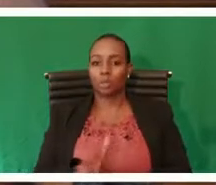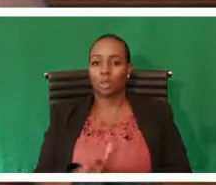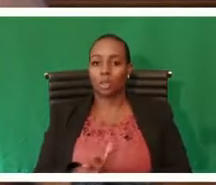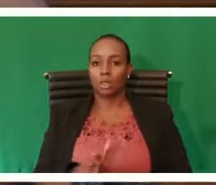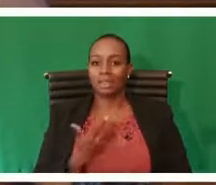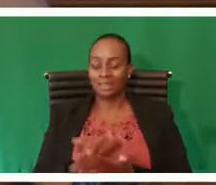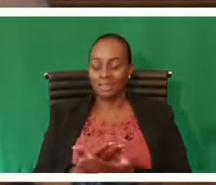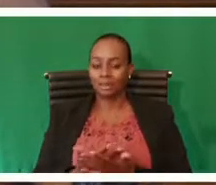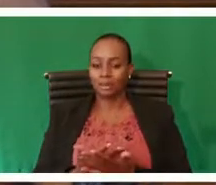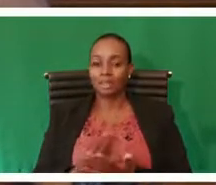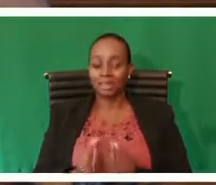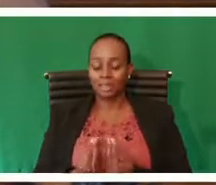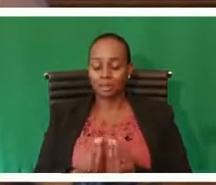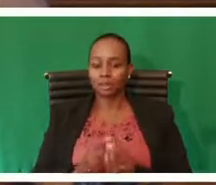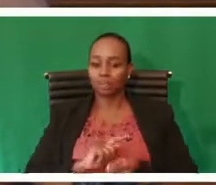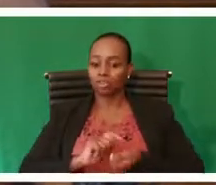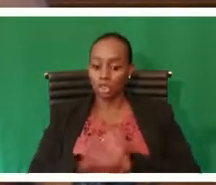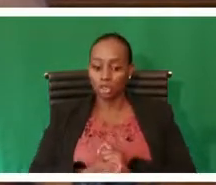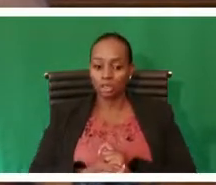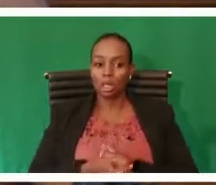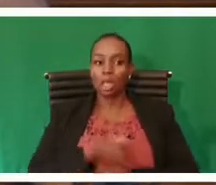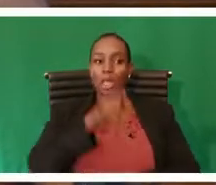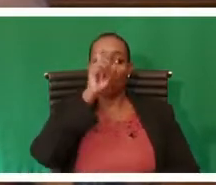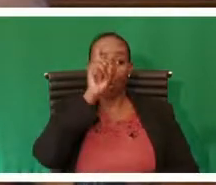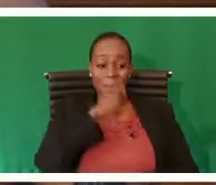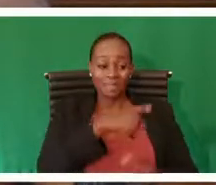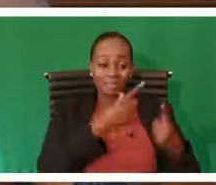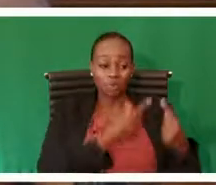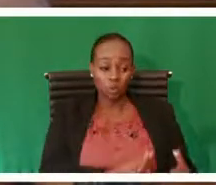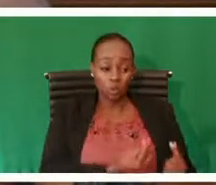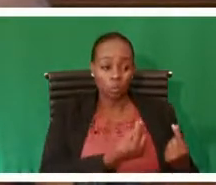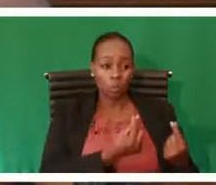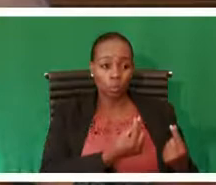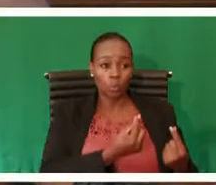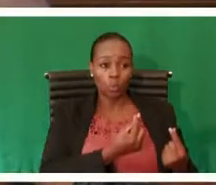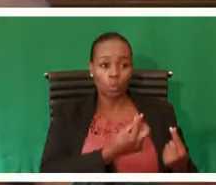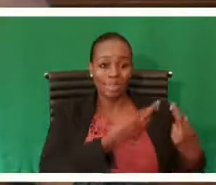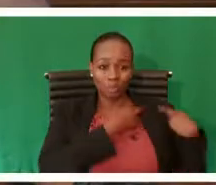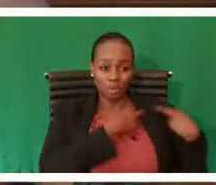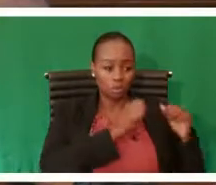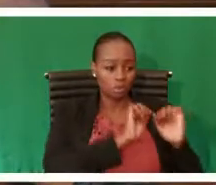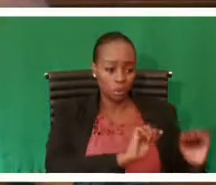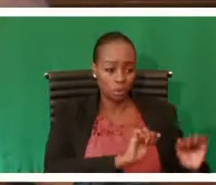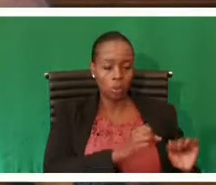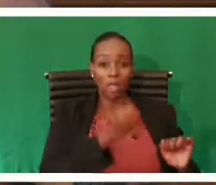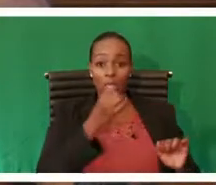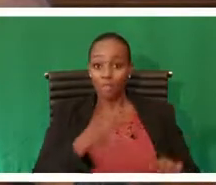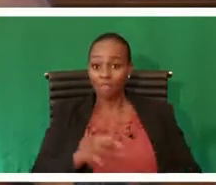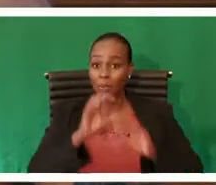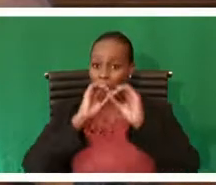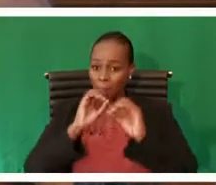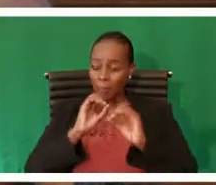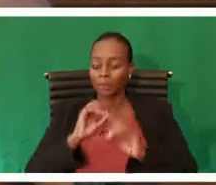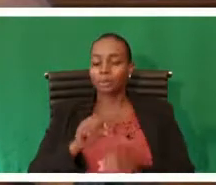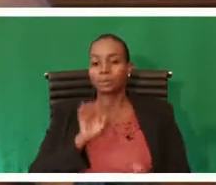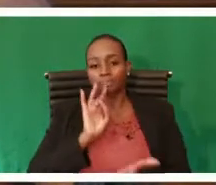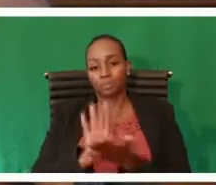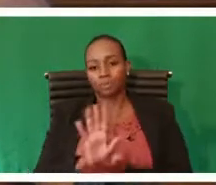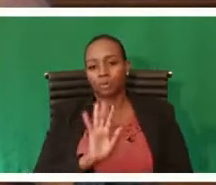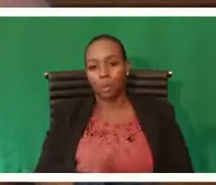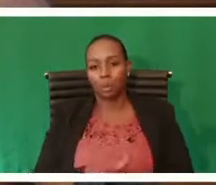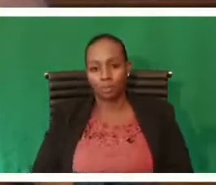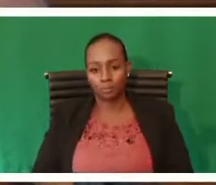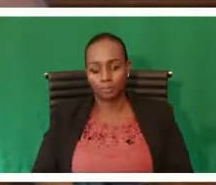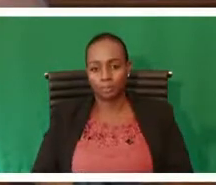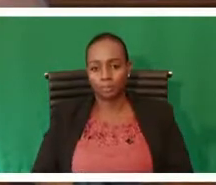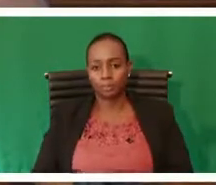change. It's either you do what you're supposed to do, if not, you will go. So I am